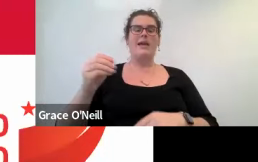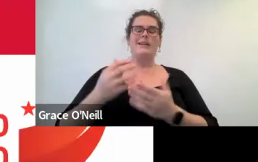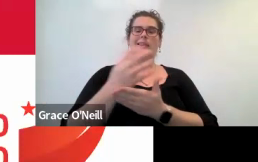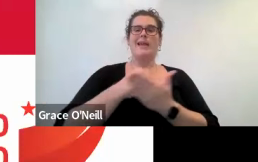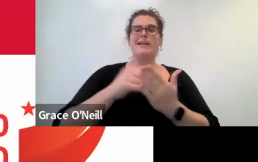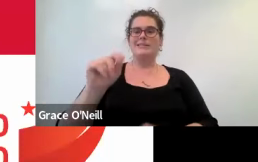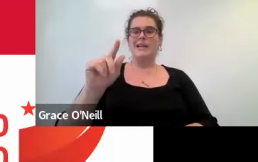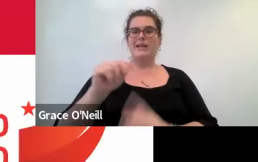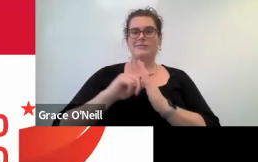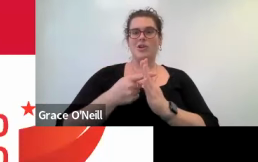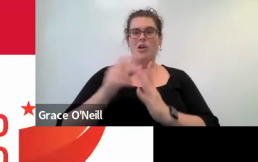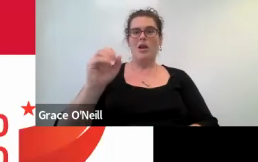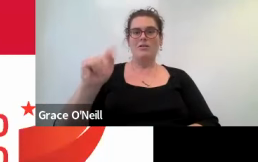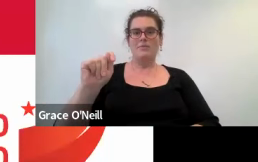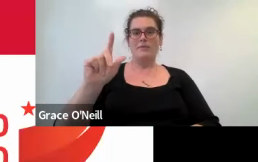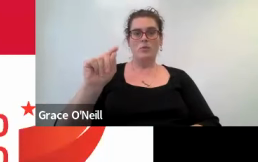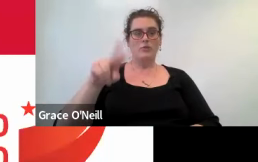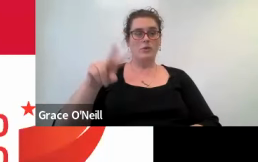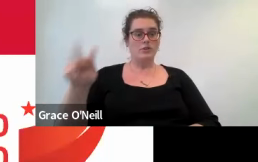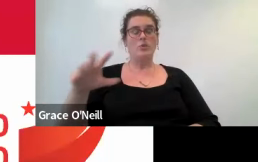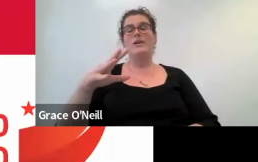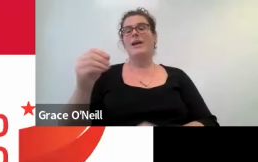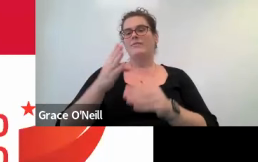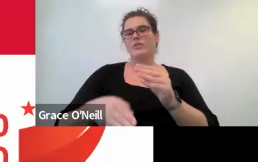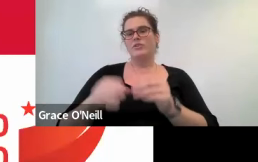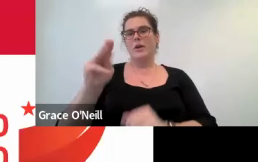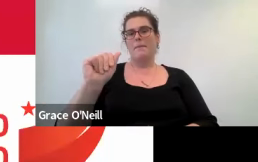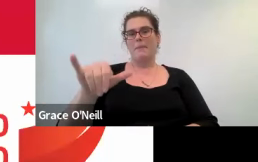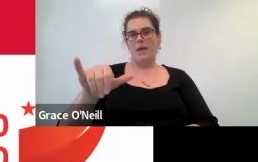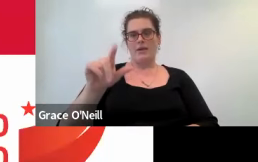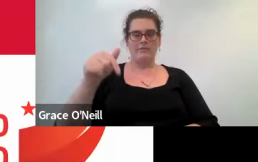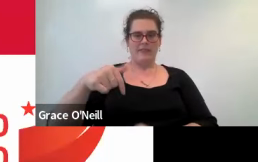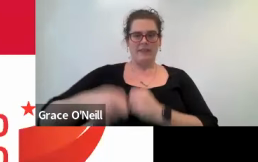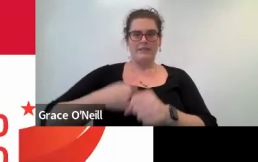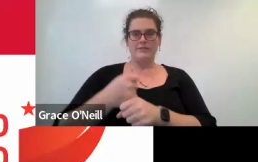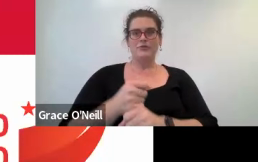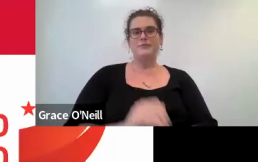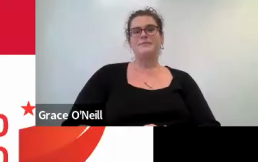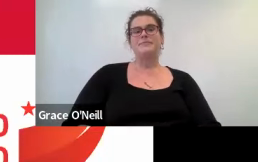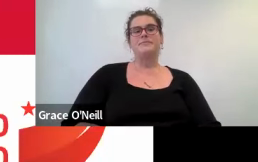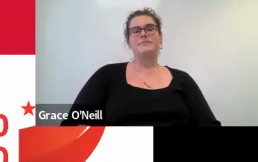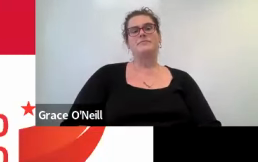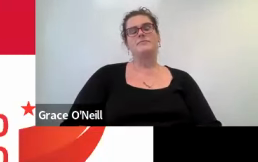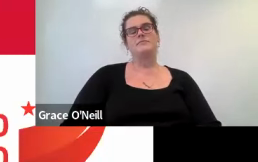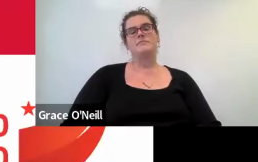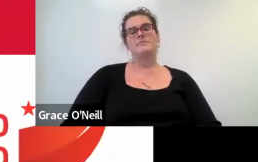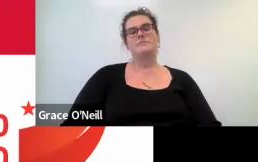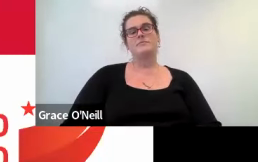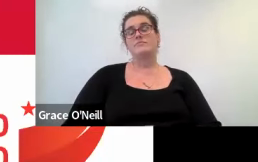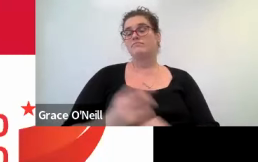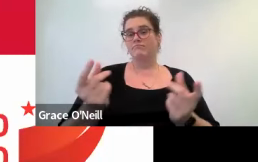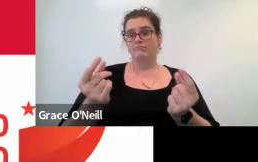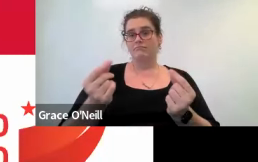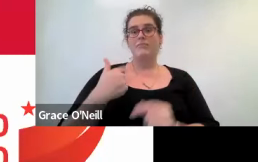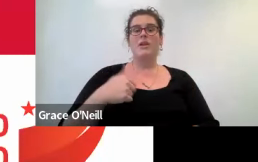2022, and we ended in 2023. Next slide. So we did, we had